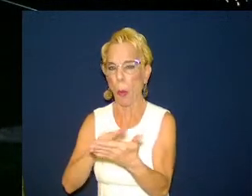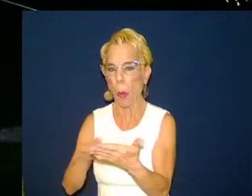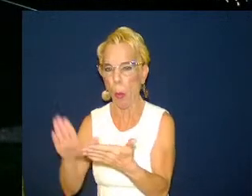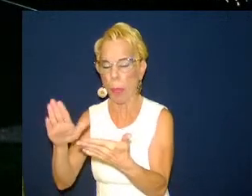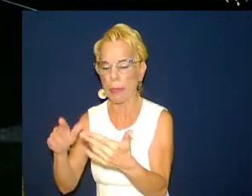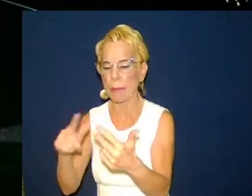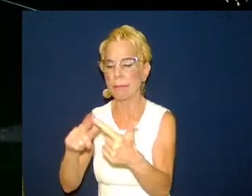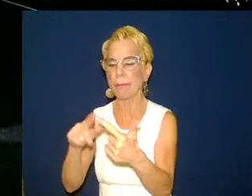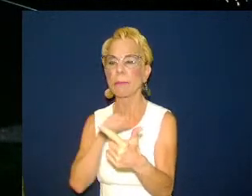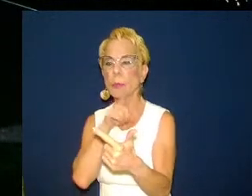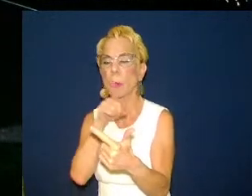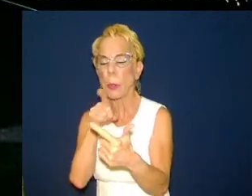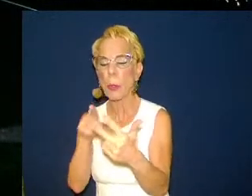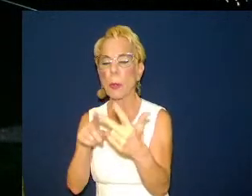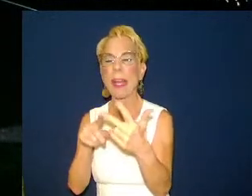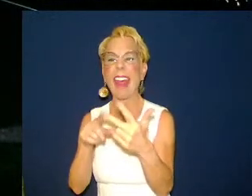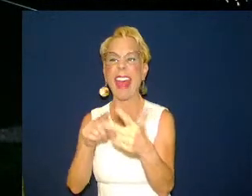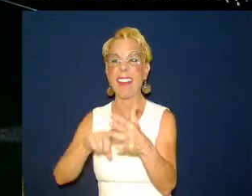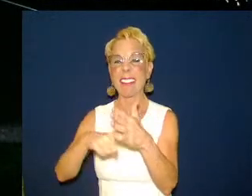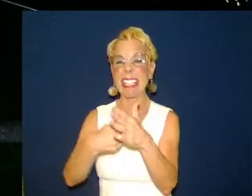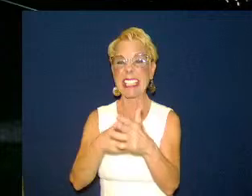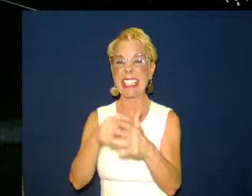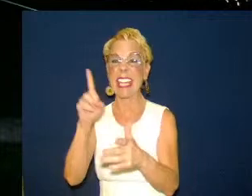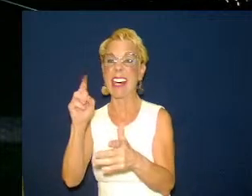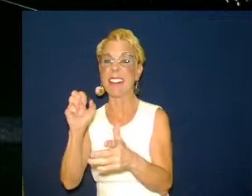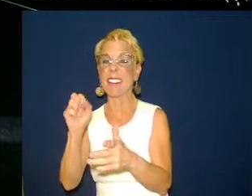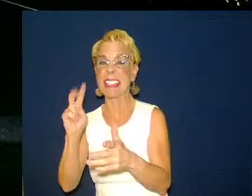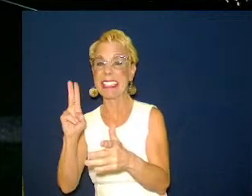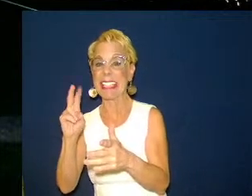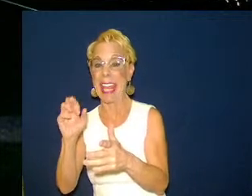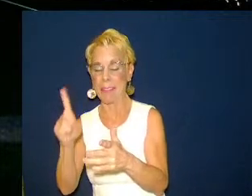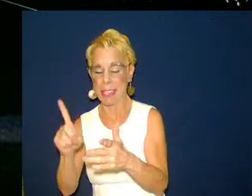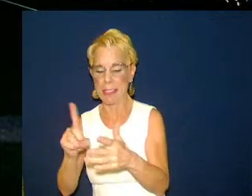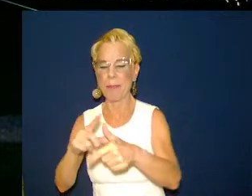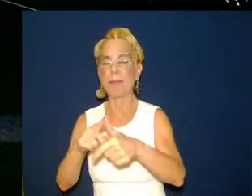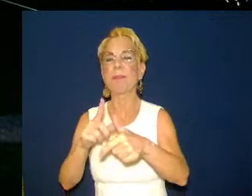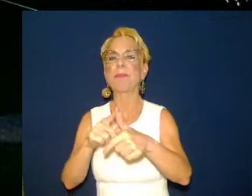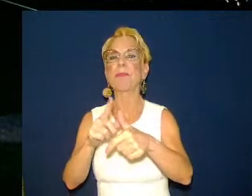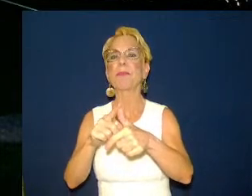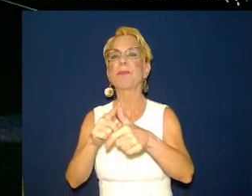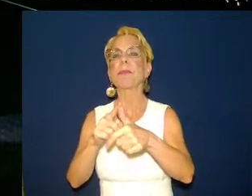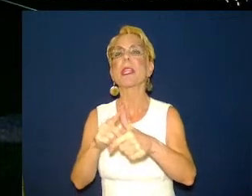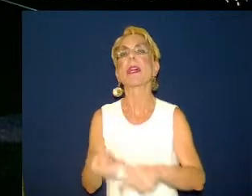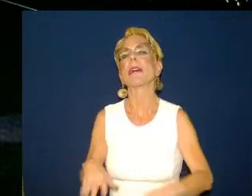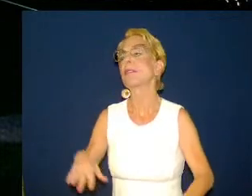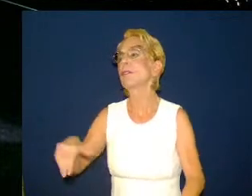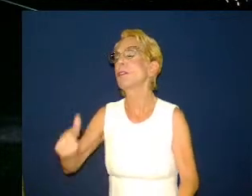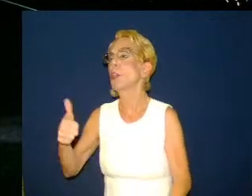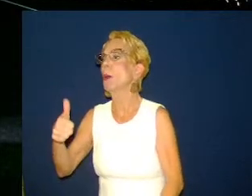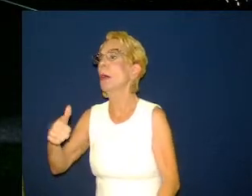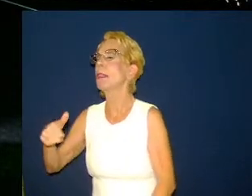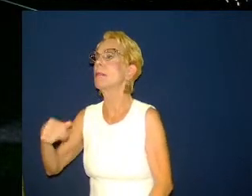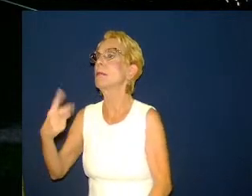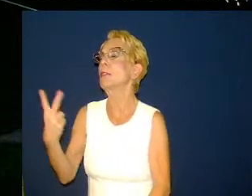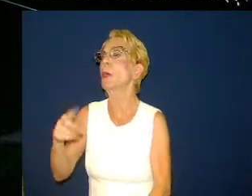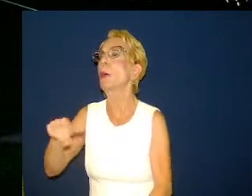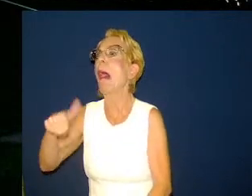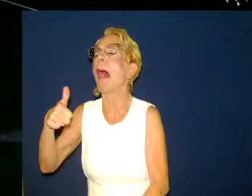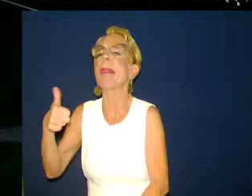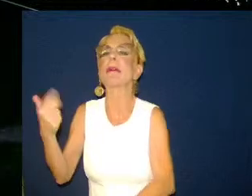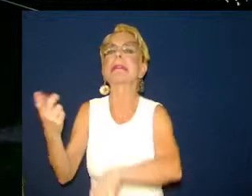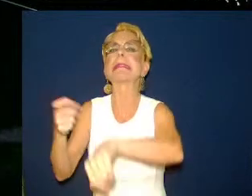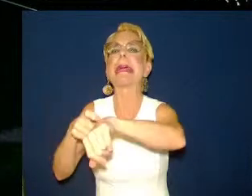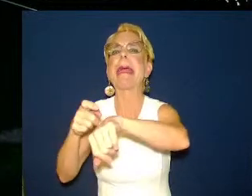New Testament are the adjectives holy and true ever mentioned together. Only two times. This time, and there was one